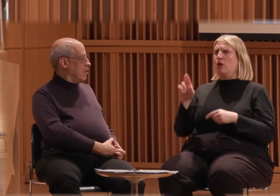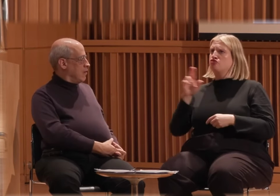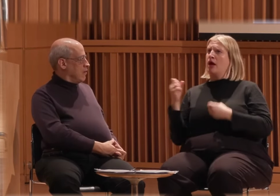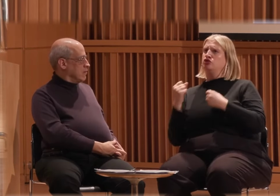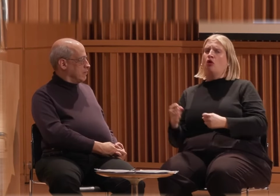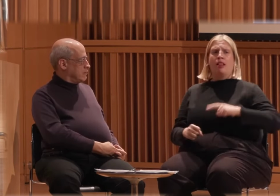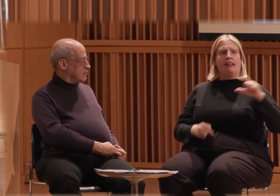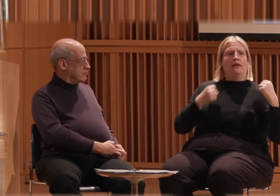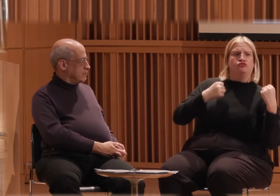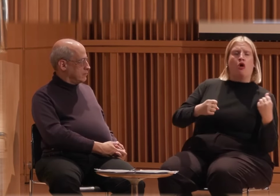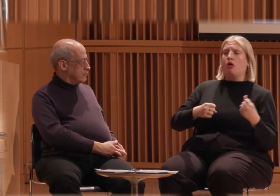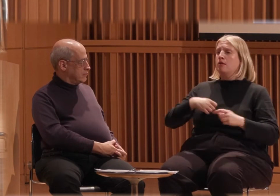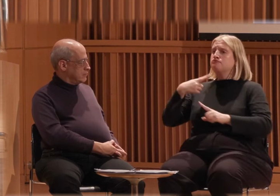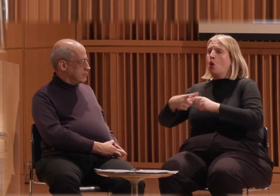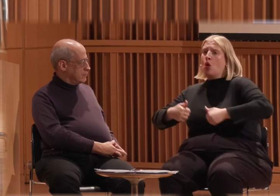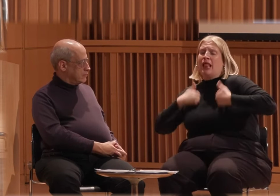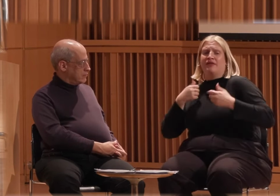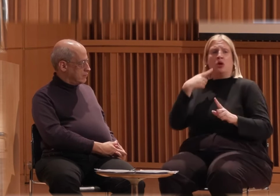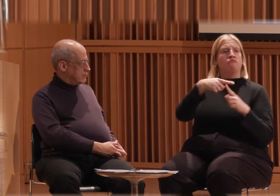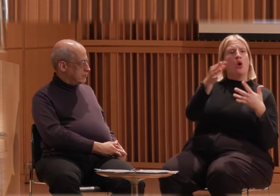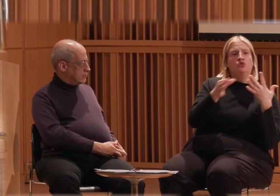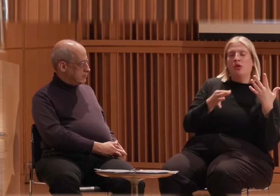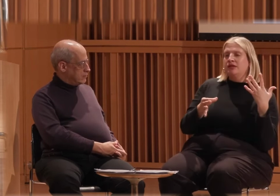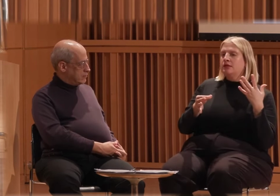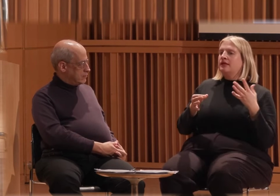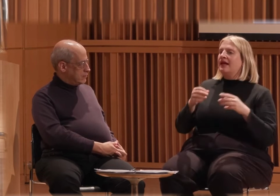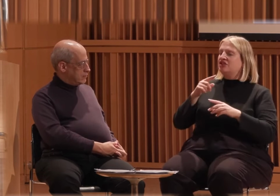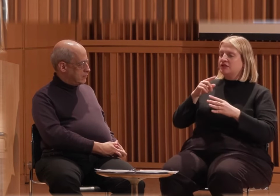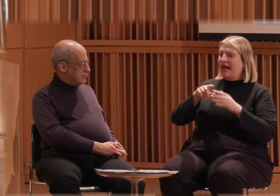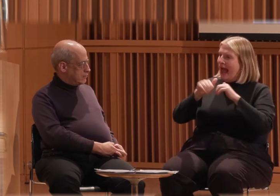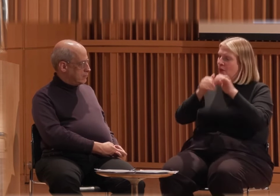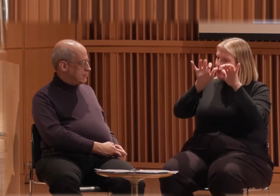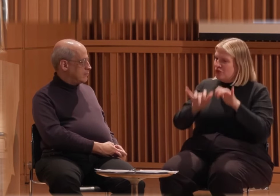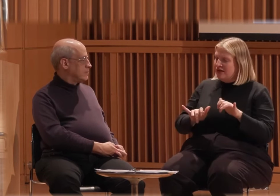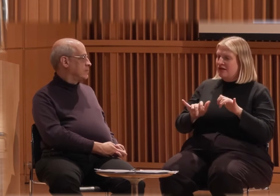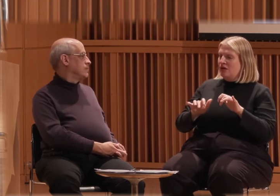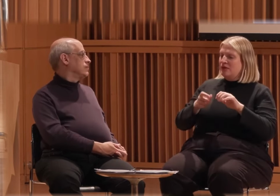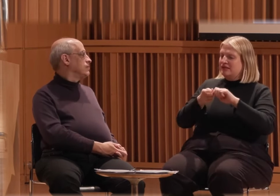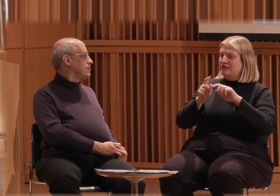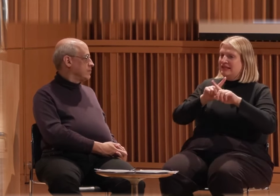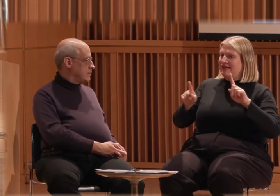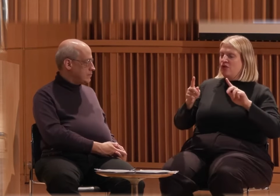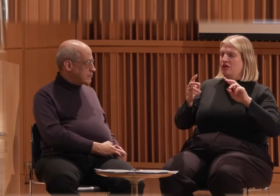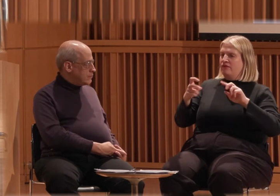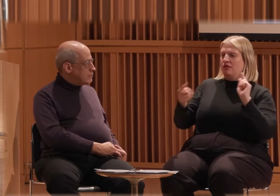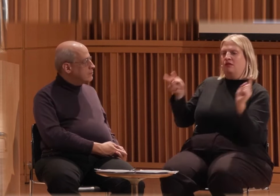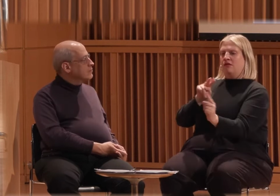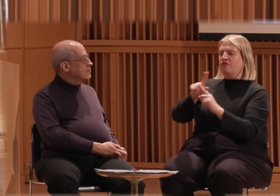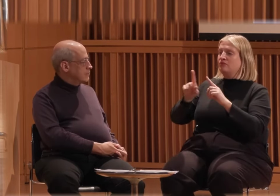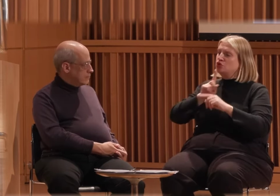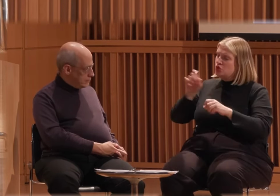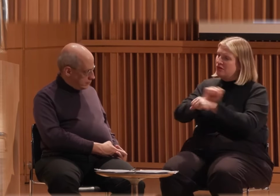pro-life, pro-choice. It just sounded different when they were talking about real life experiences and